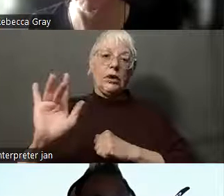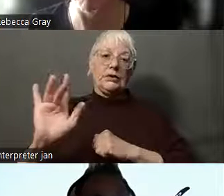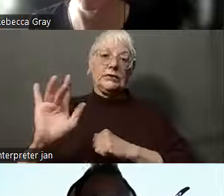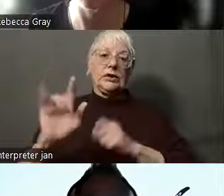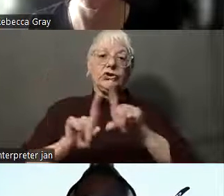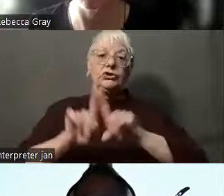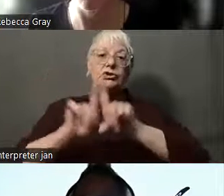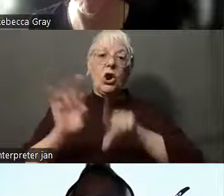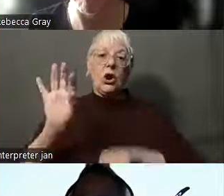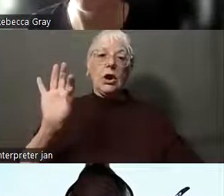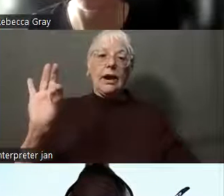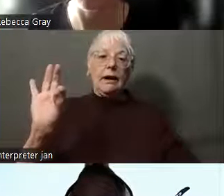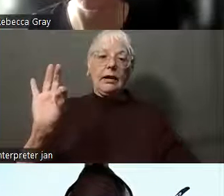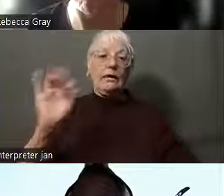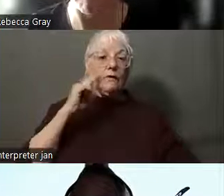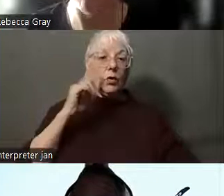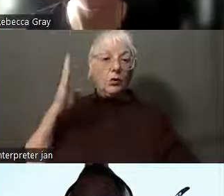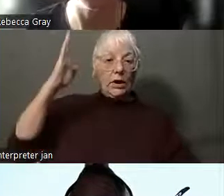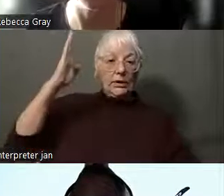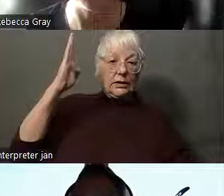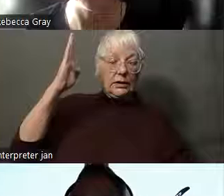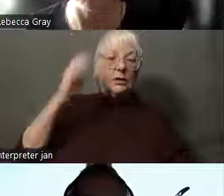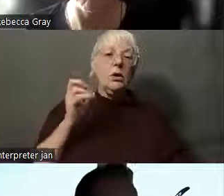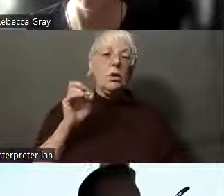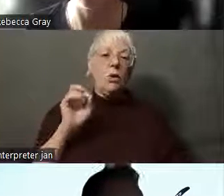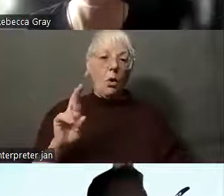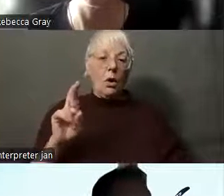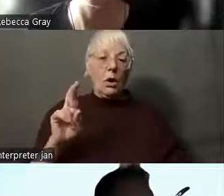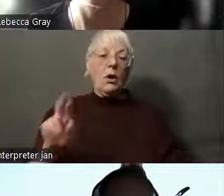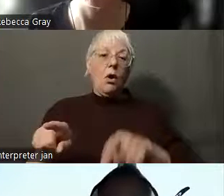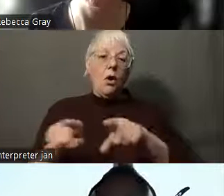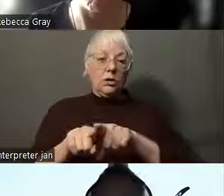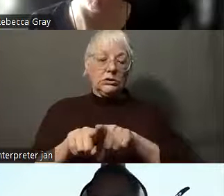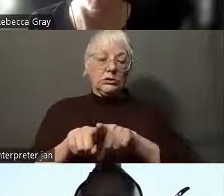*9 to raise your hand, or also press